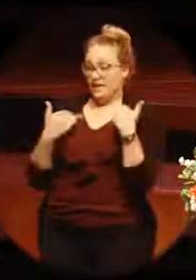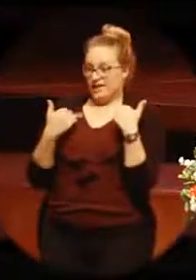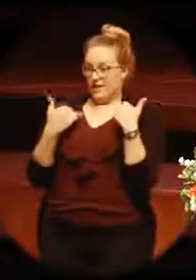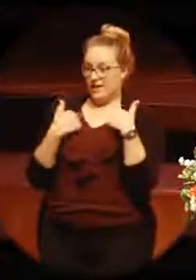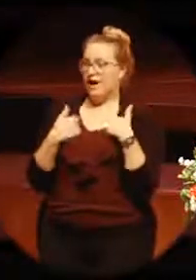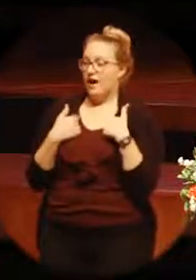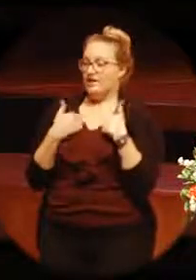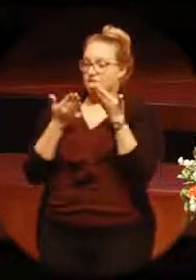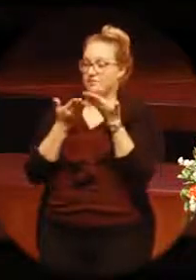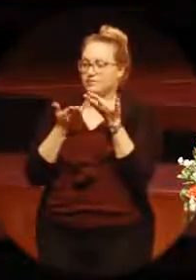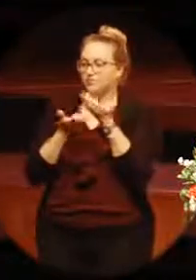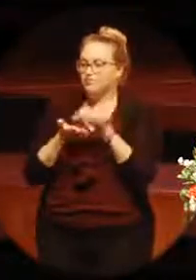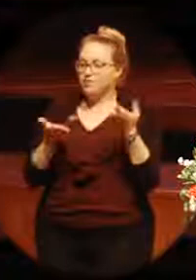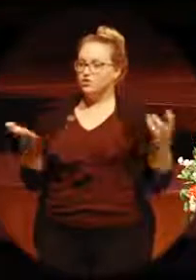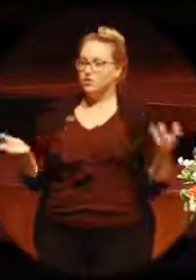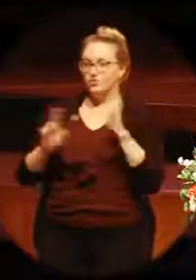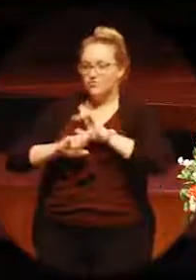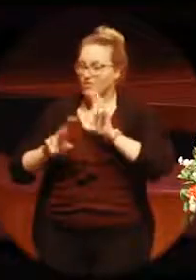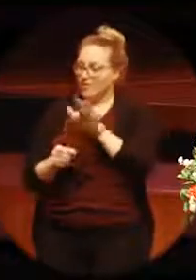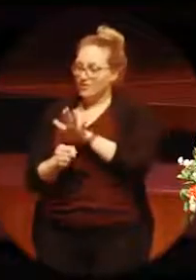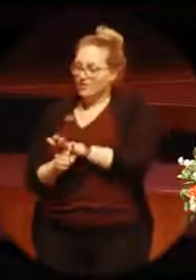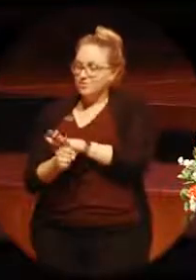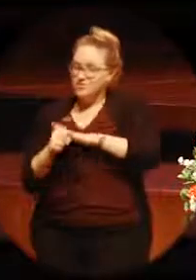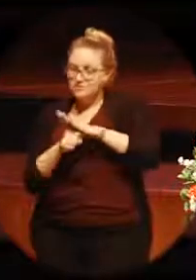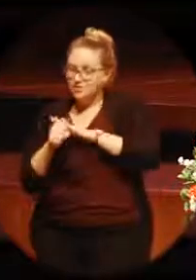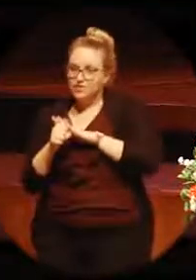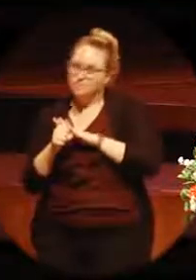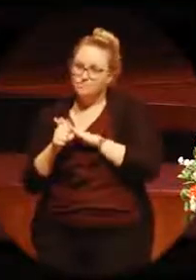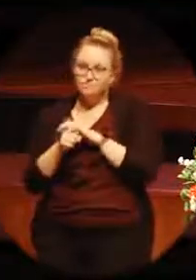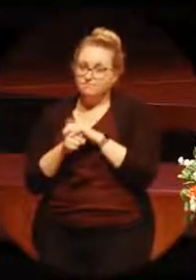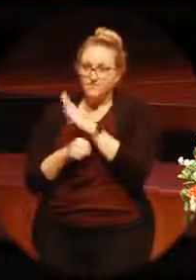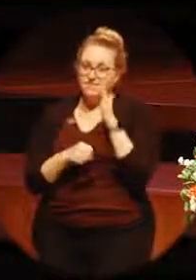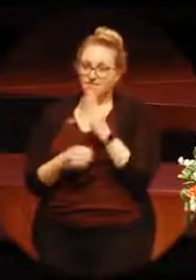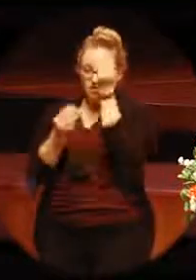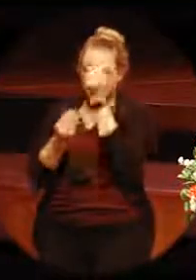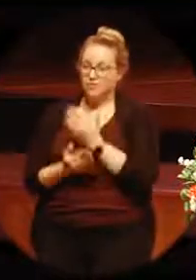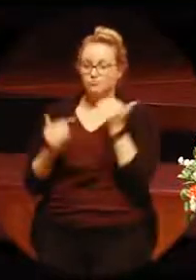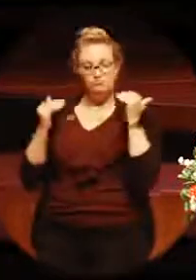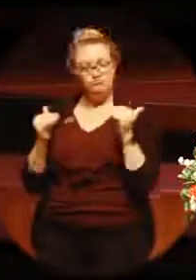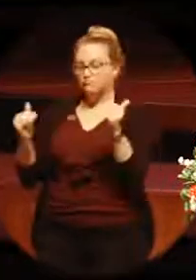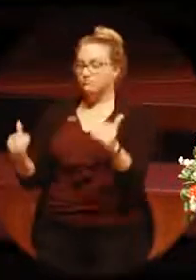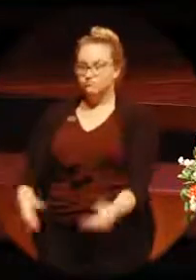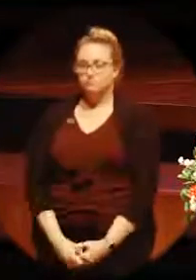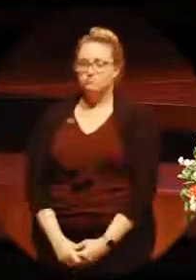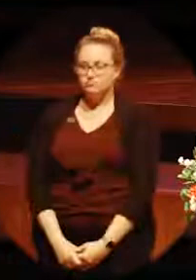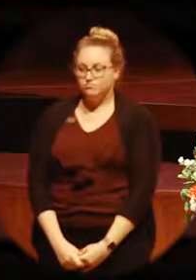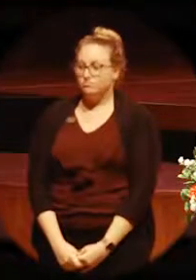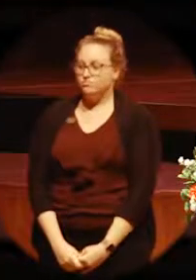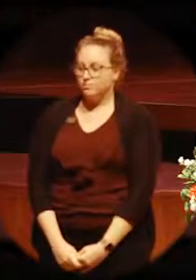assets immediately available in the area, but I was never given the order to deploy.